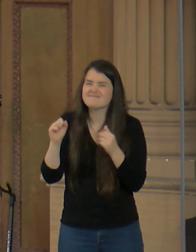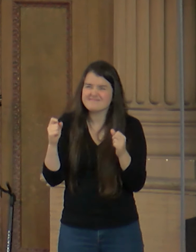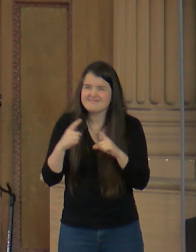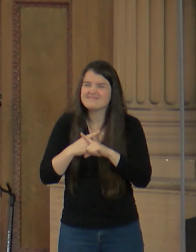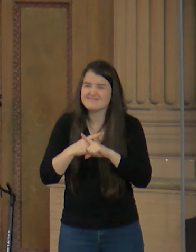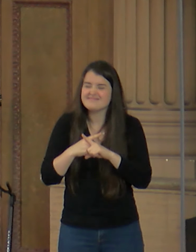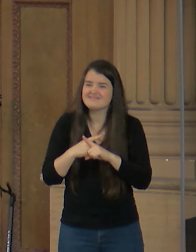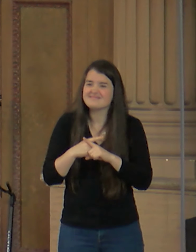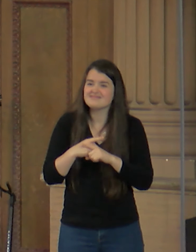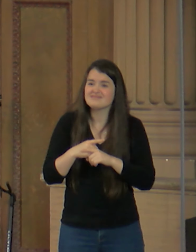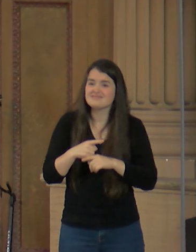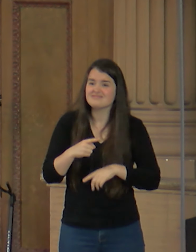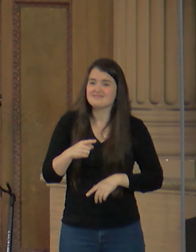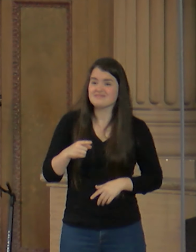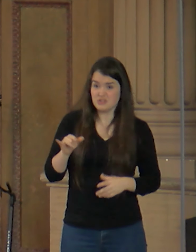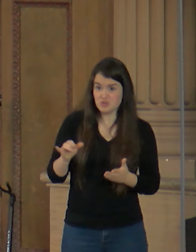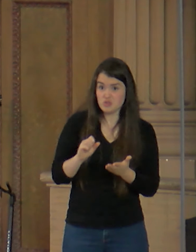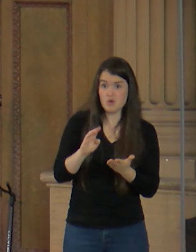deserved.